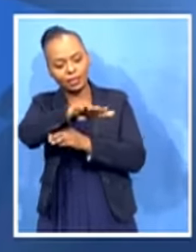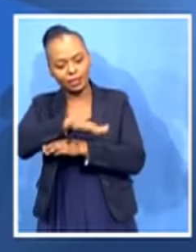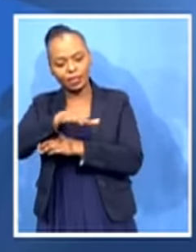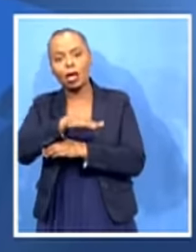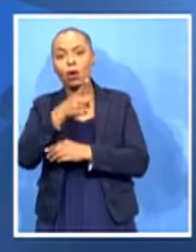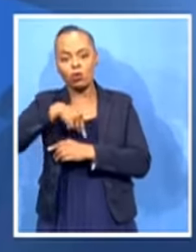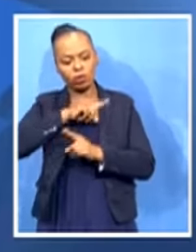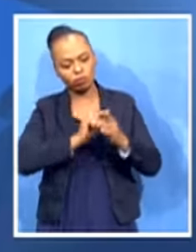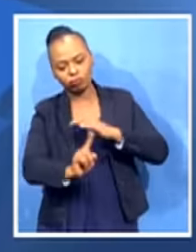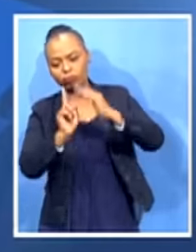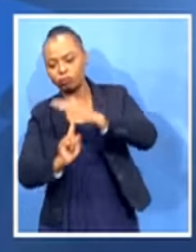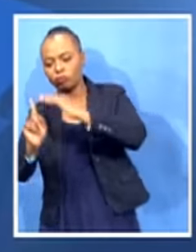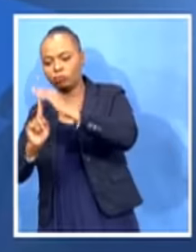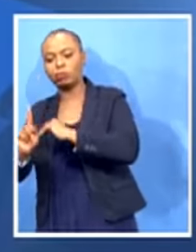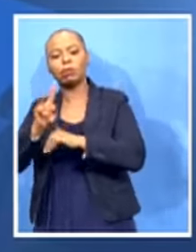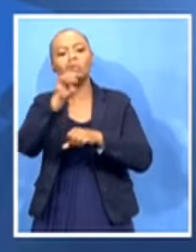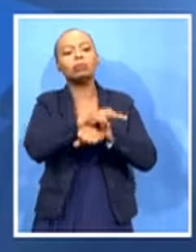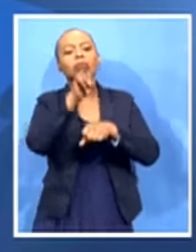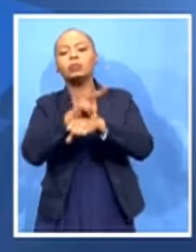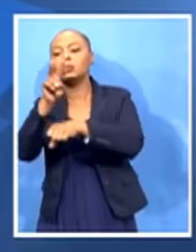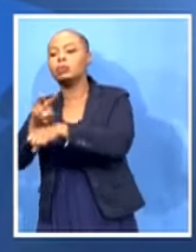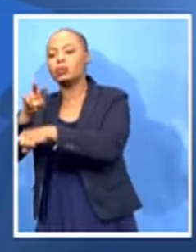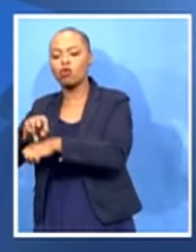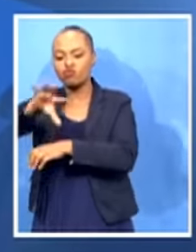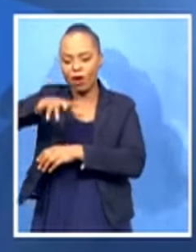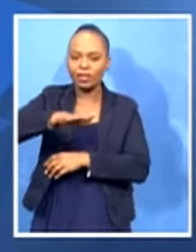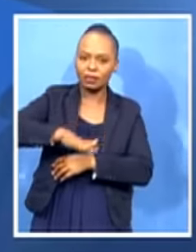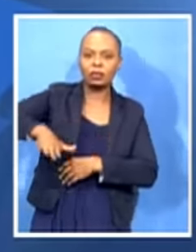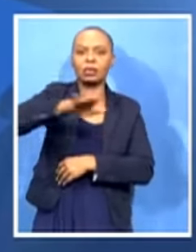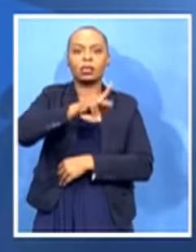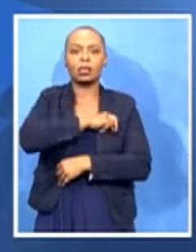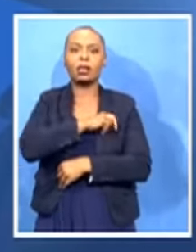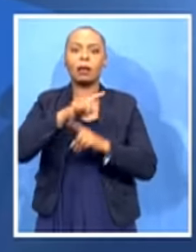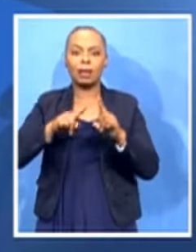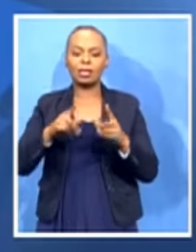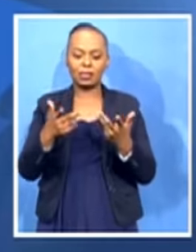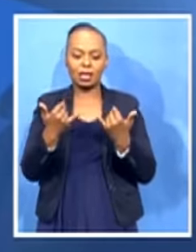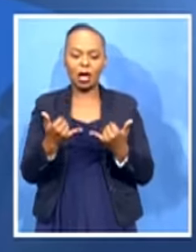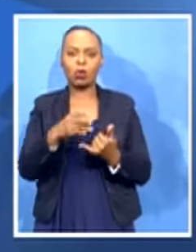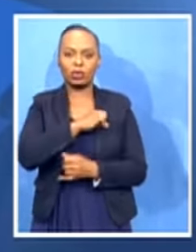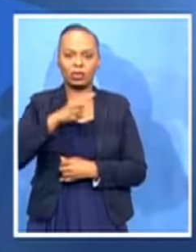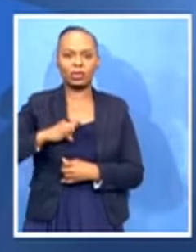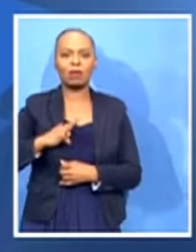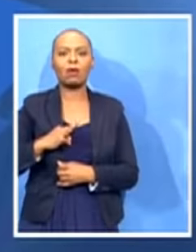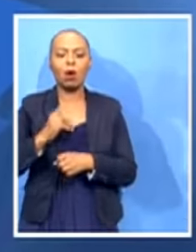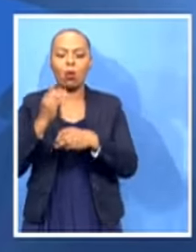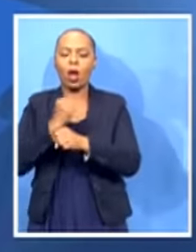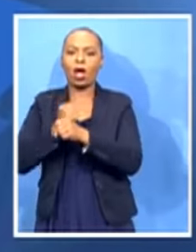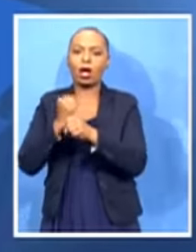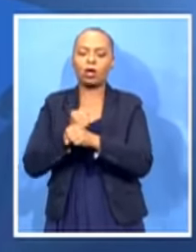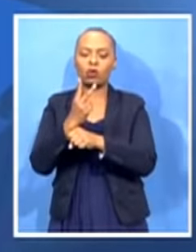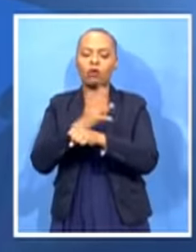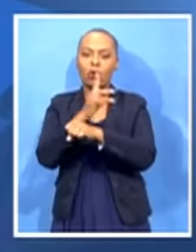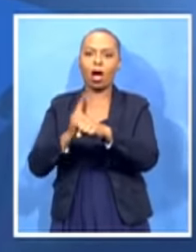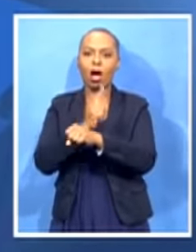are working our staff so hard that they have to work almost 24 hours. But we feel there is nothing that we can do. It